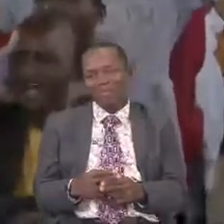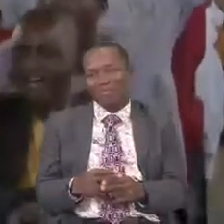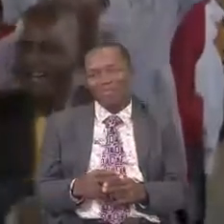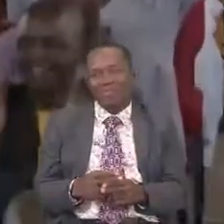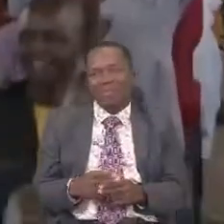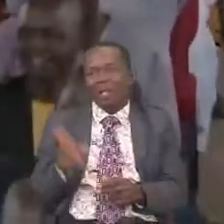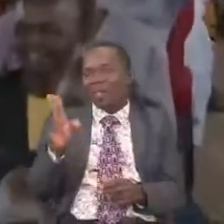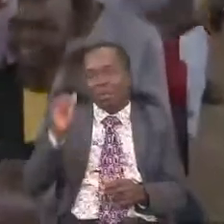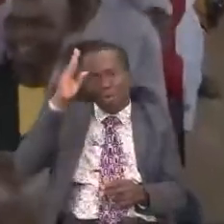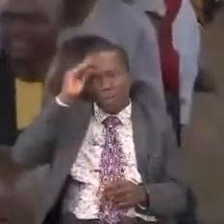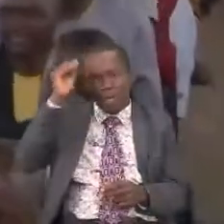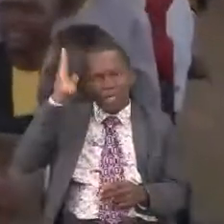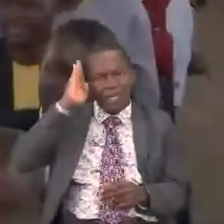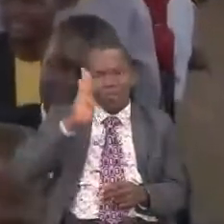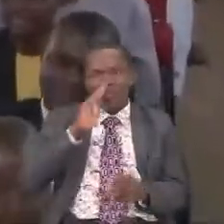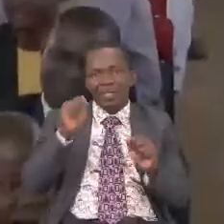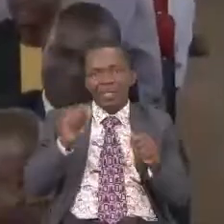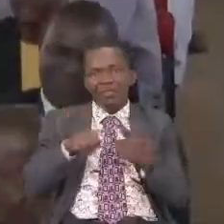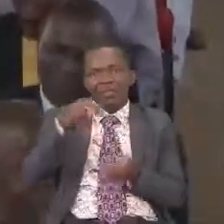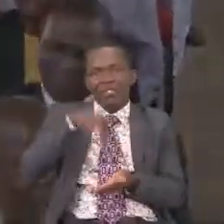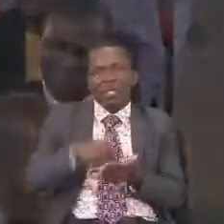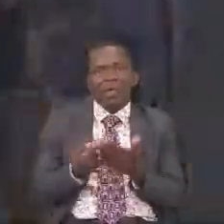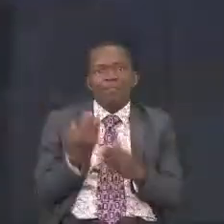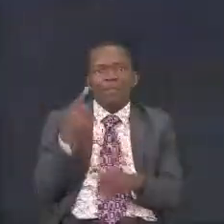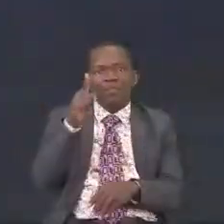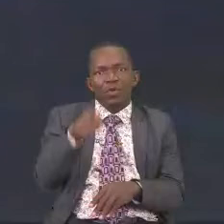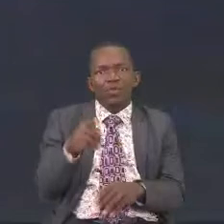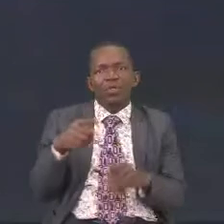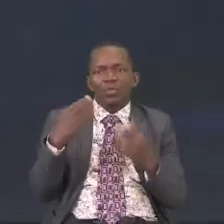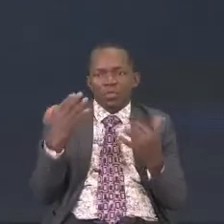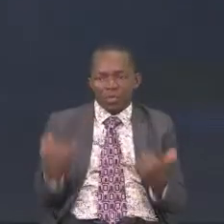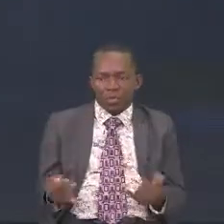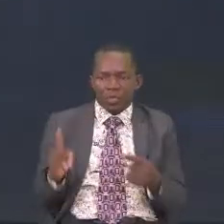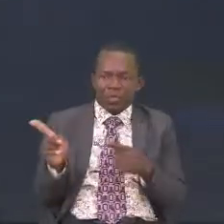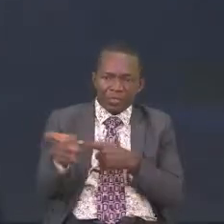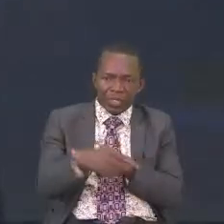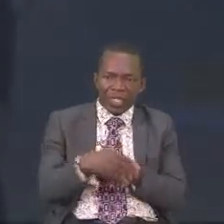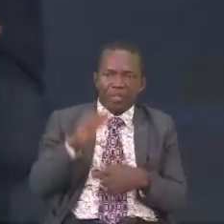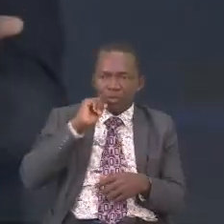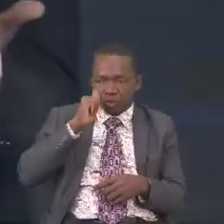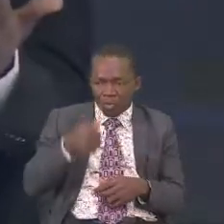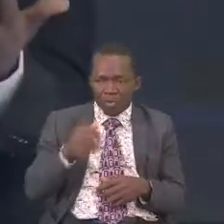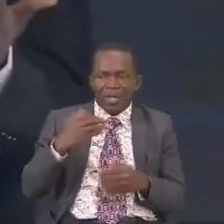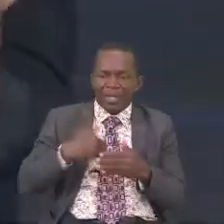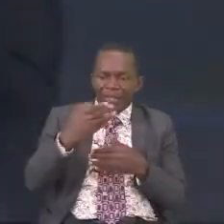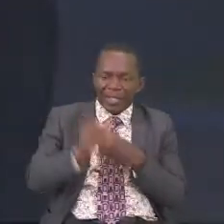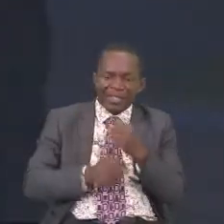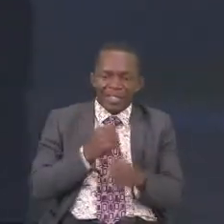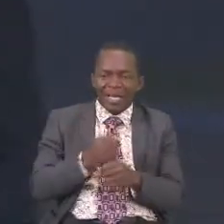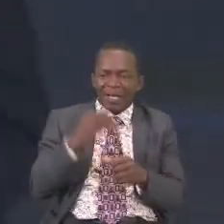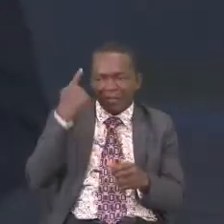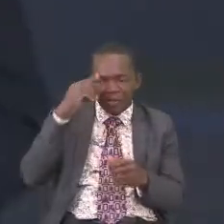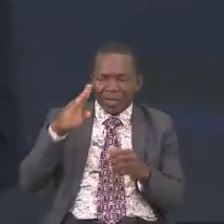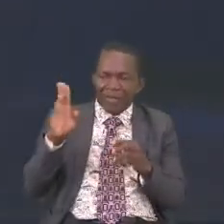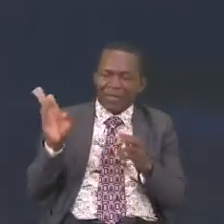No man shall be able to stand before you today, tomorrow, next year, and for the rest of your life